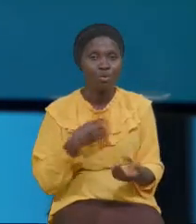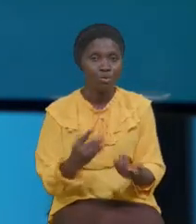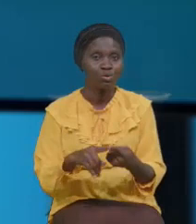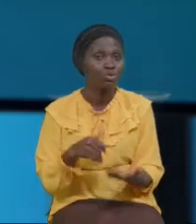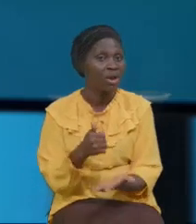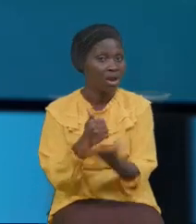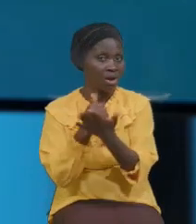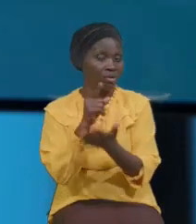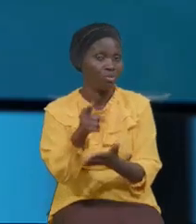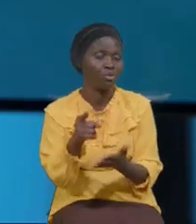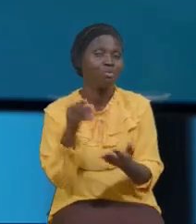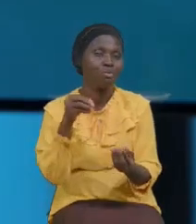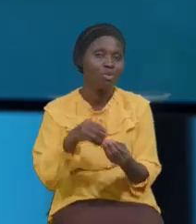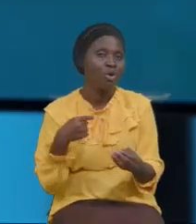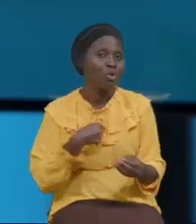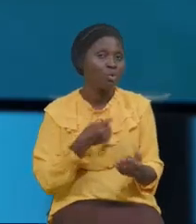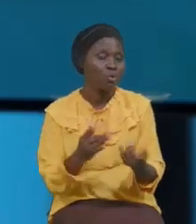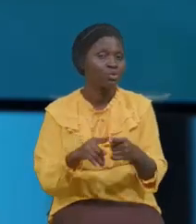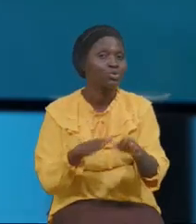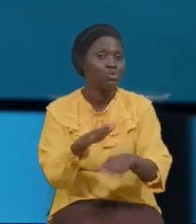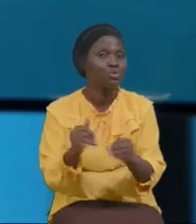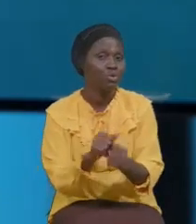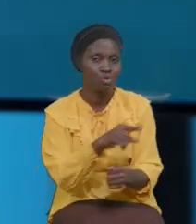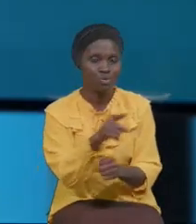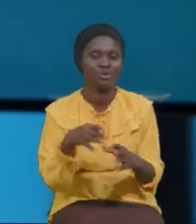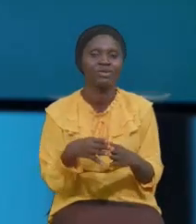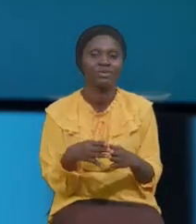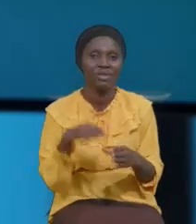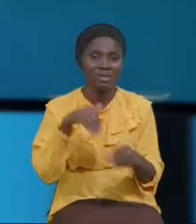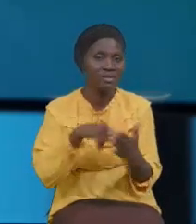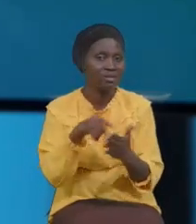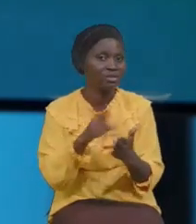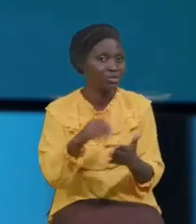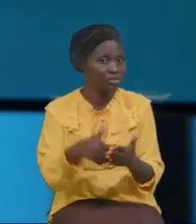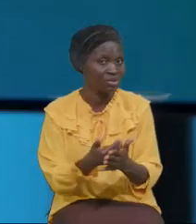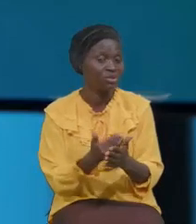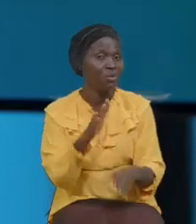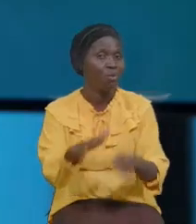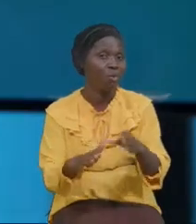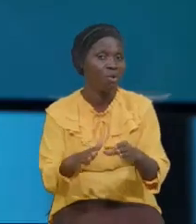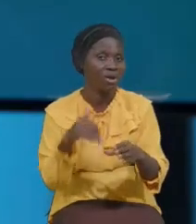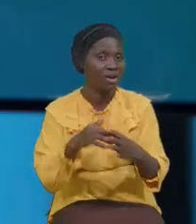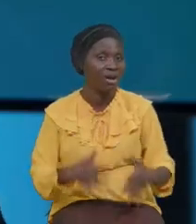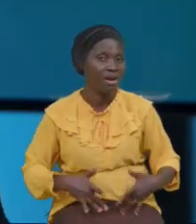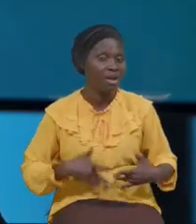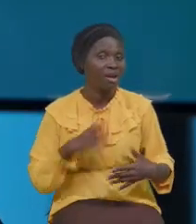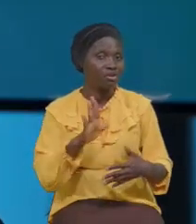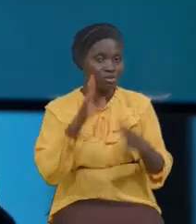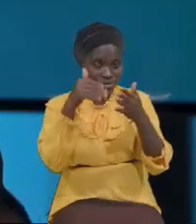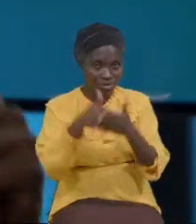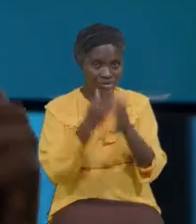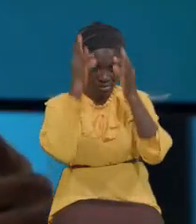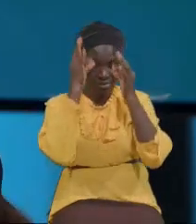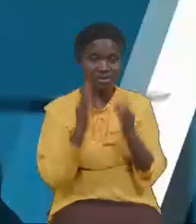want to walk with you in this, your new walk of life. This is your new decision to walk with Jesus. All you have to do is go